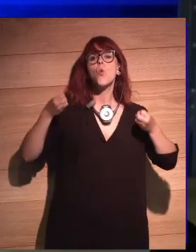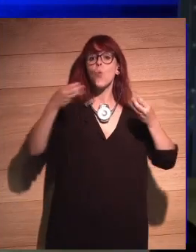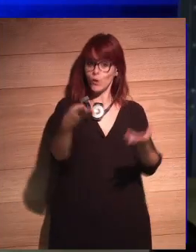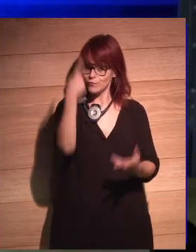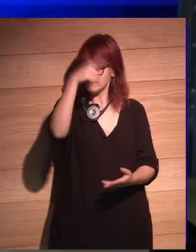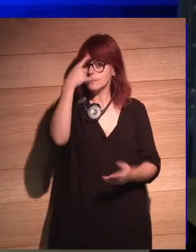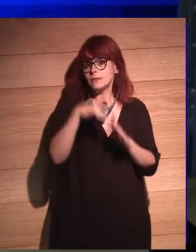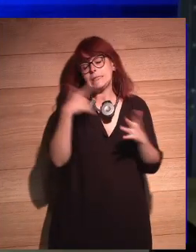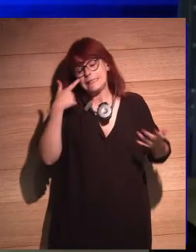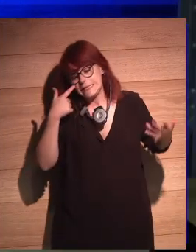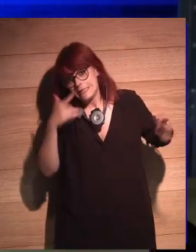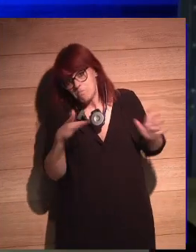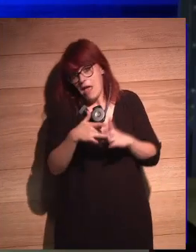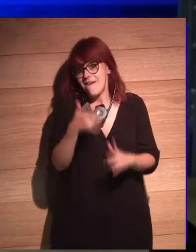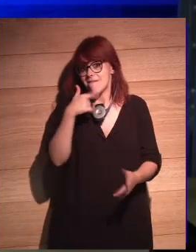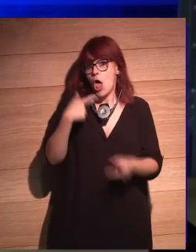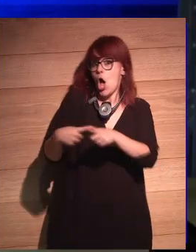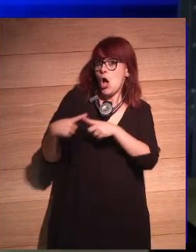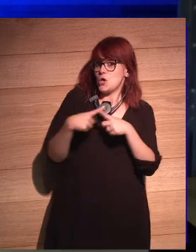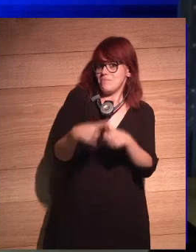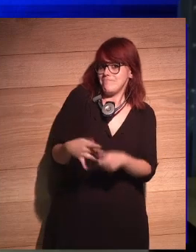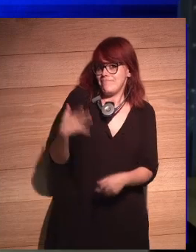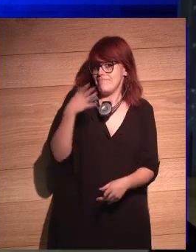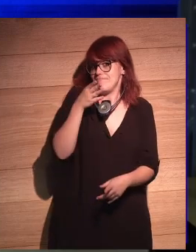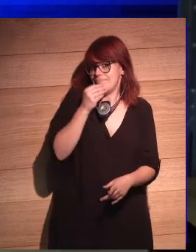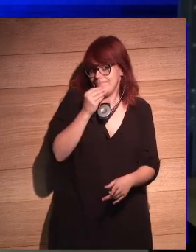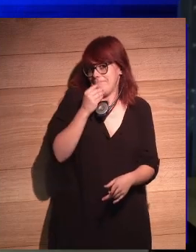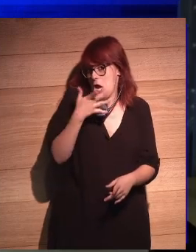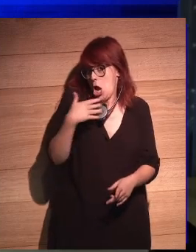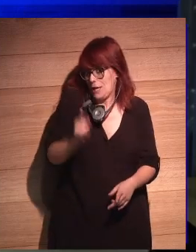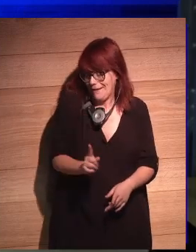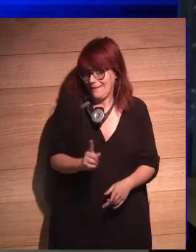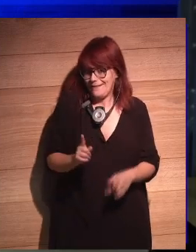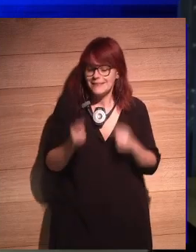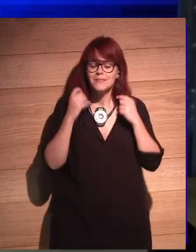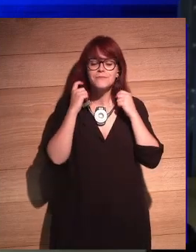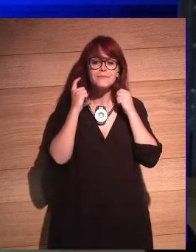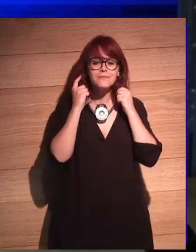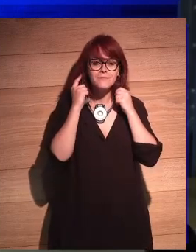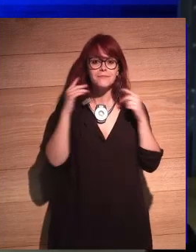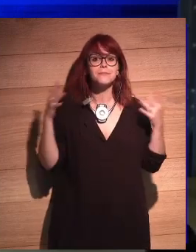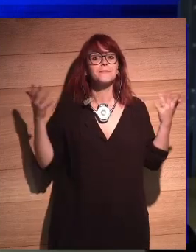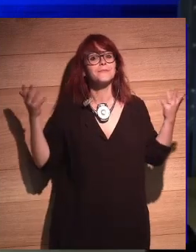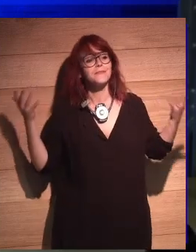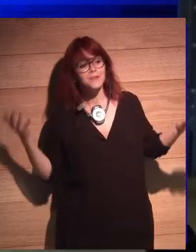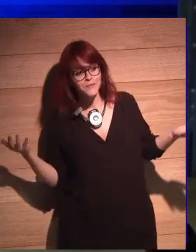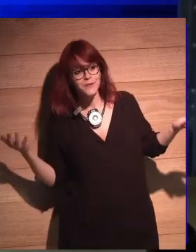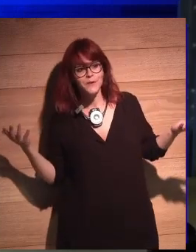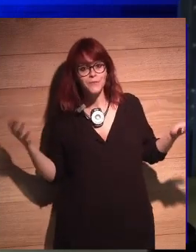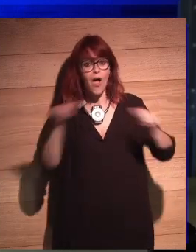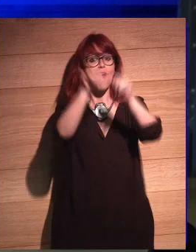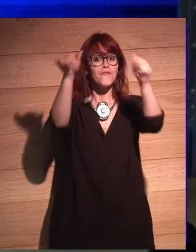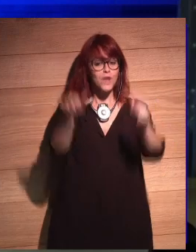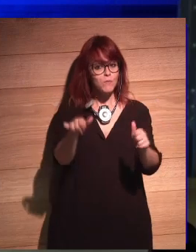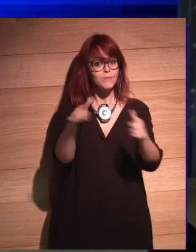want to share with the rest of the living room. And this is where the data ethics stuff comes.